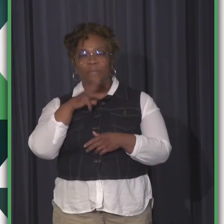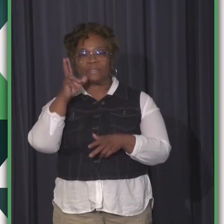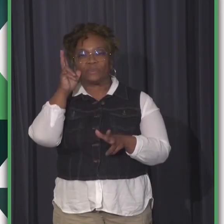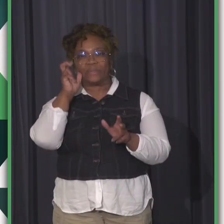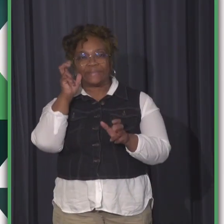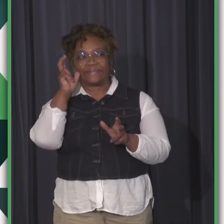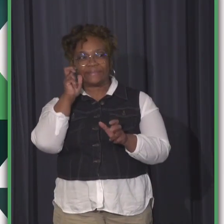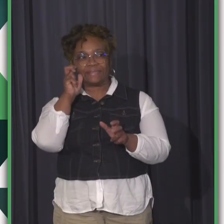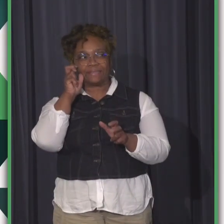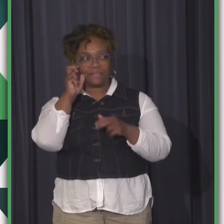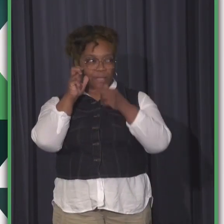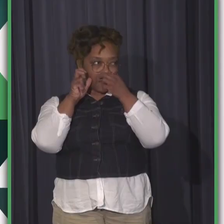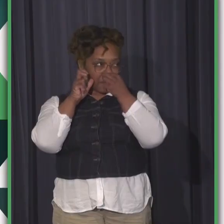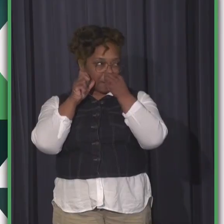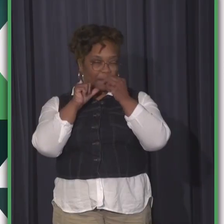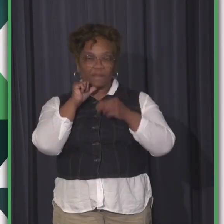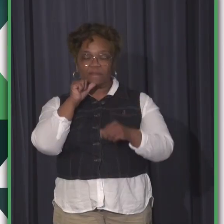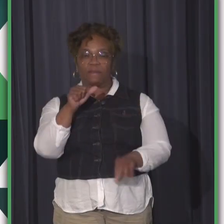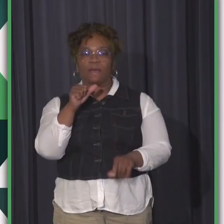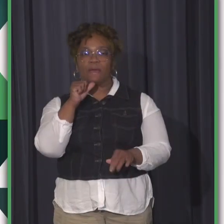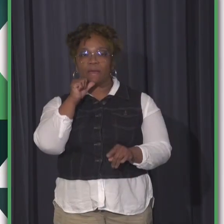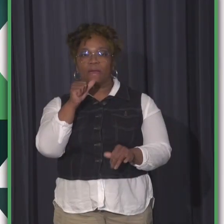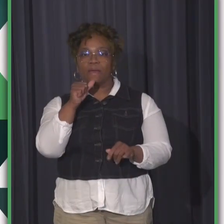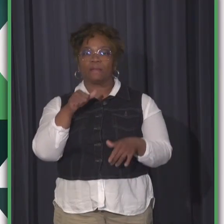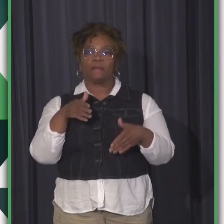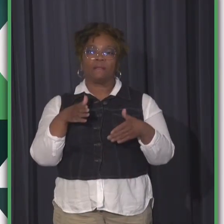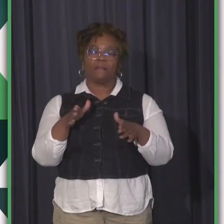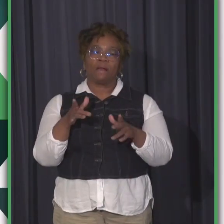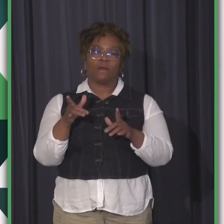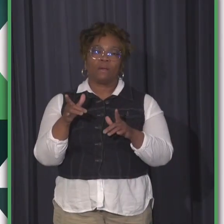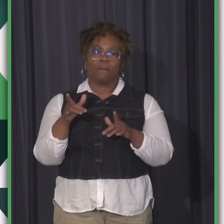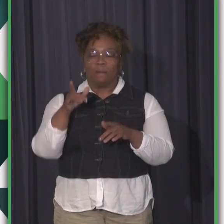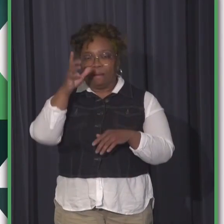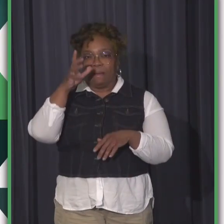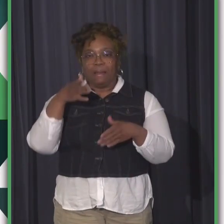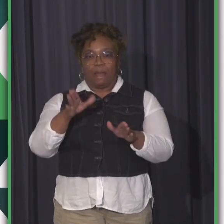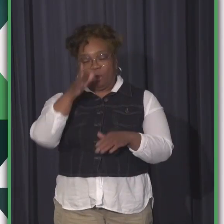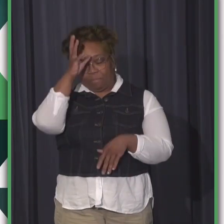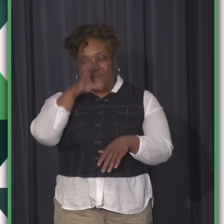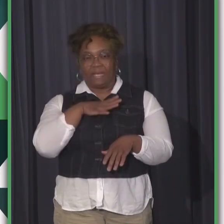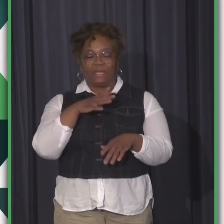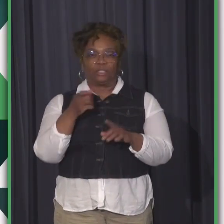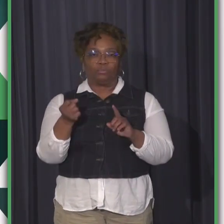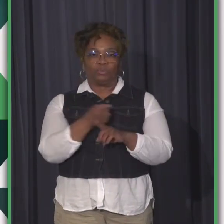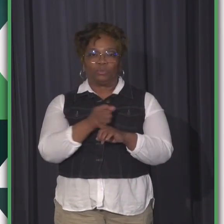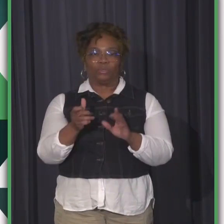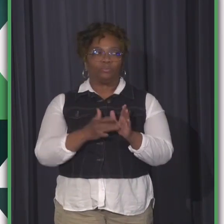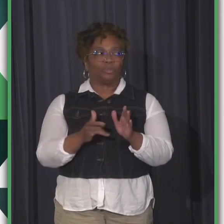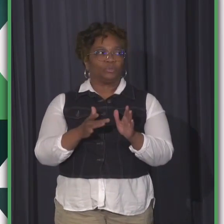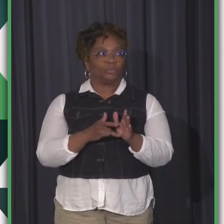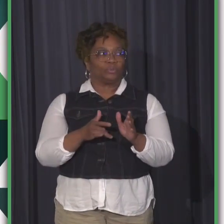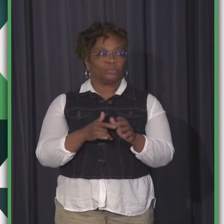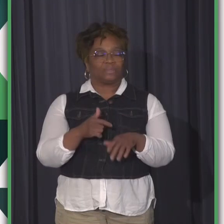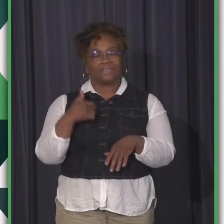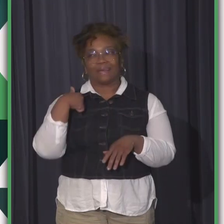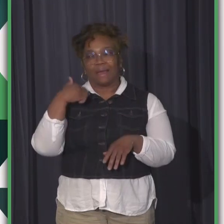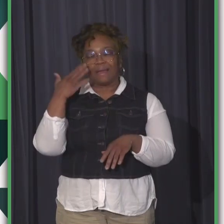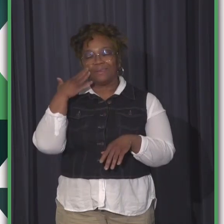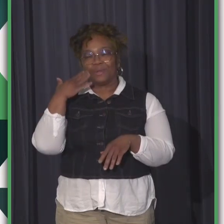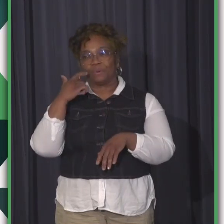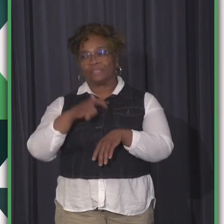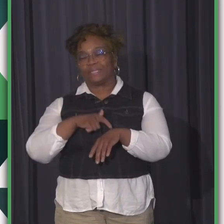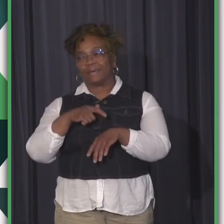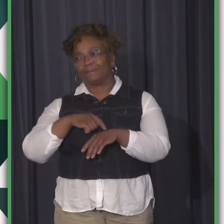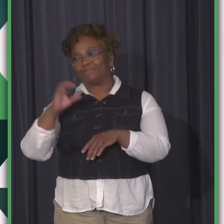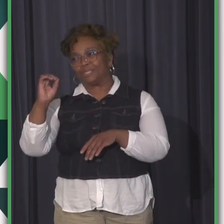listen and not be abused by the men that are taking advantage of them. I know, it's zero. Thank you. You're getting